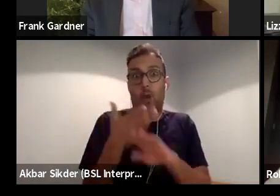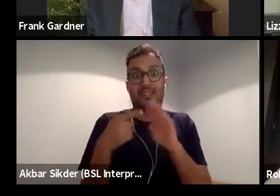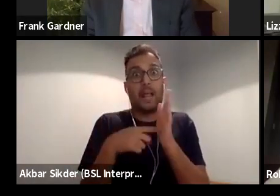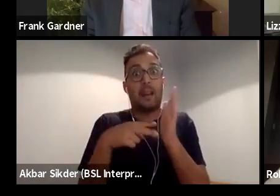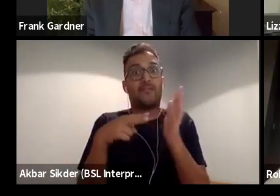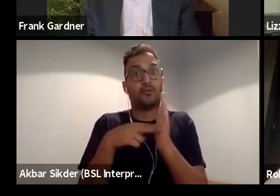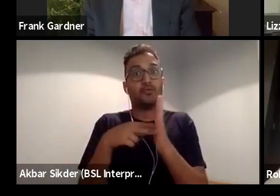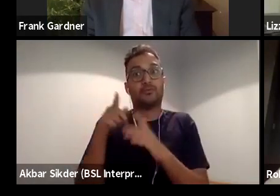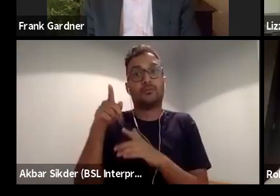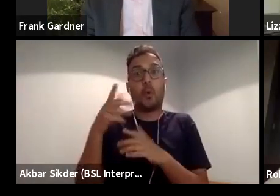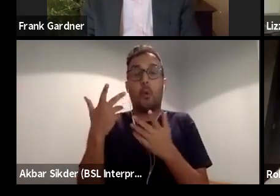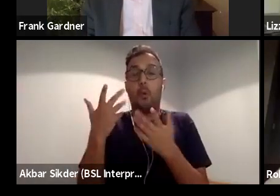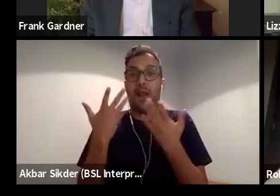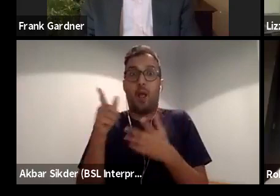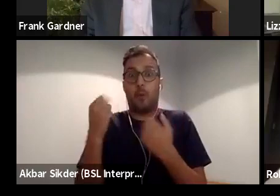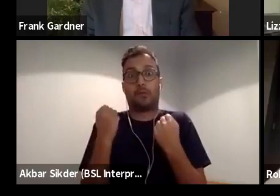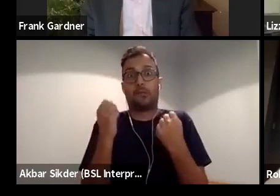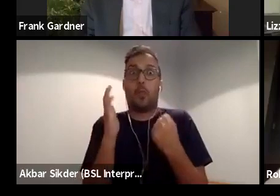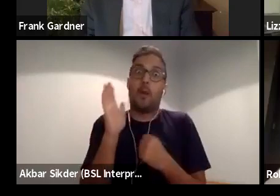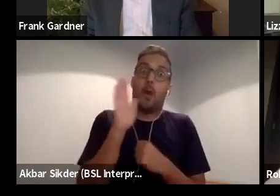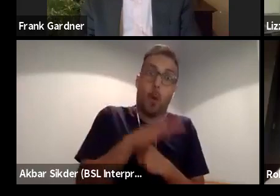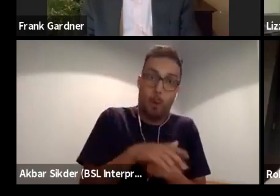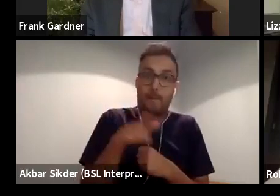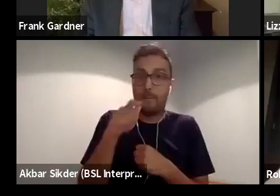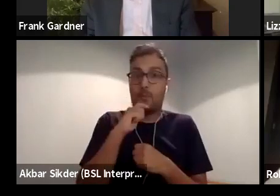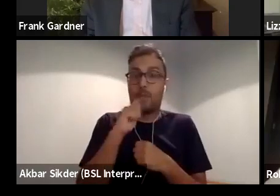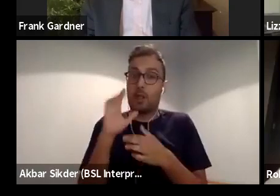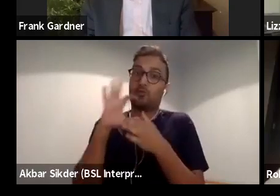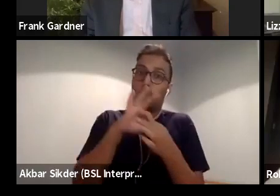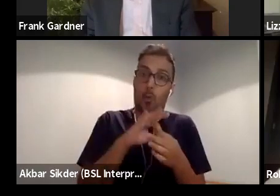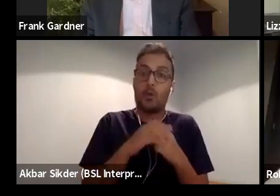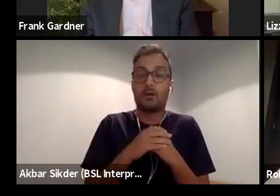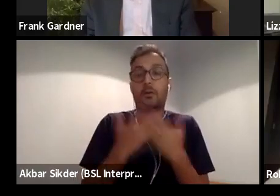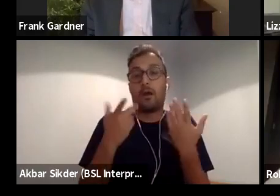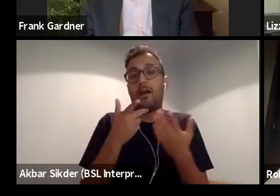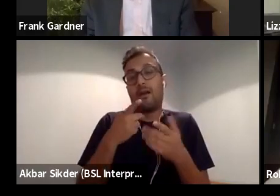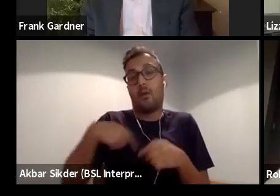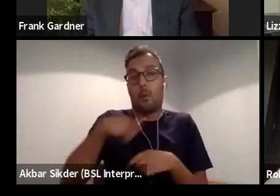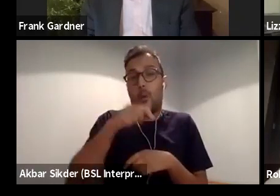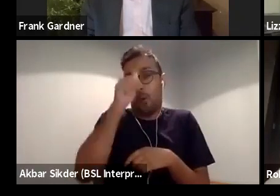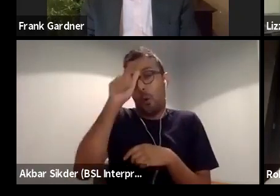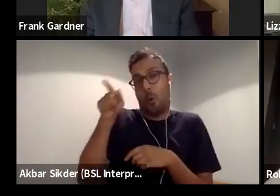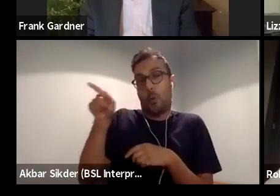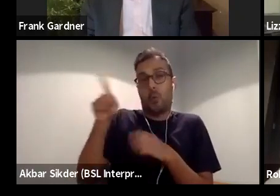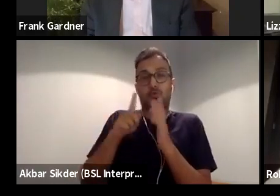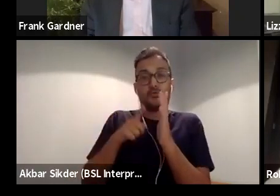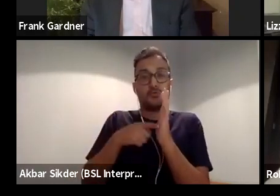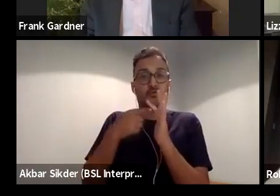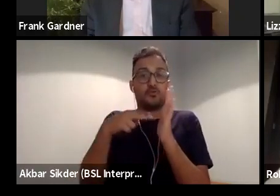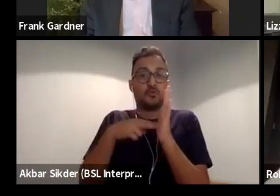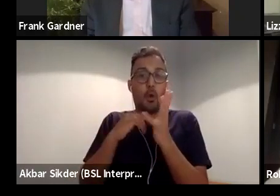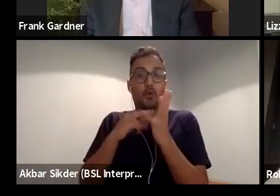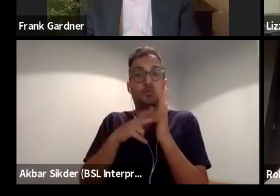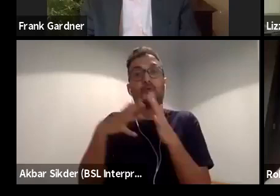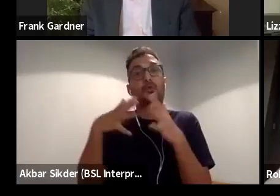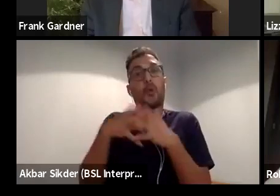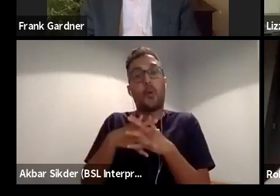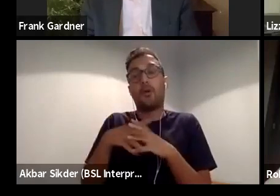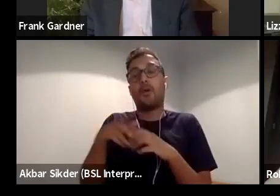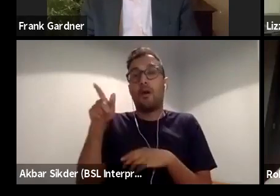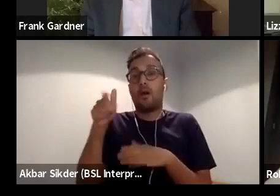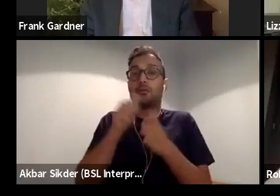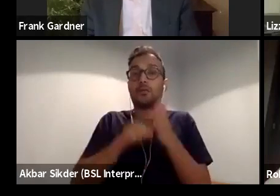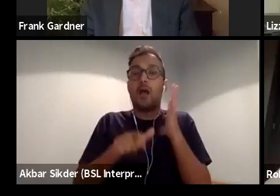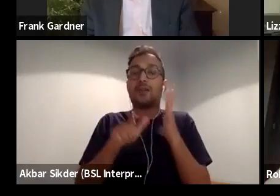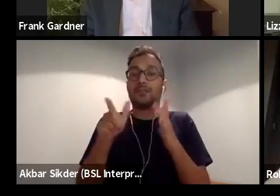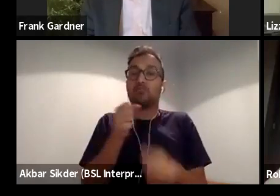but I'll give him a brief introduction even though he doesn't need much. He began reporting for ITN in 1976